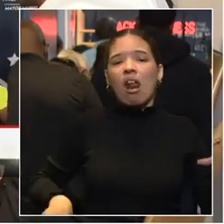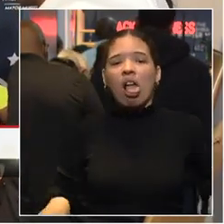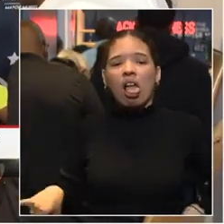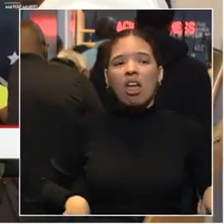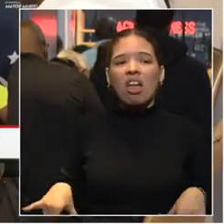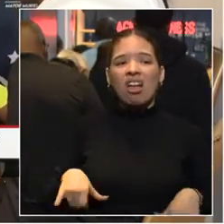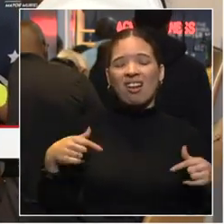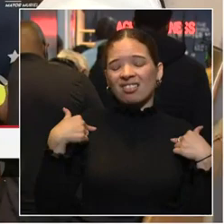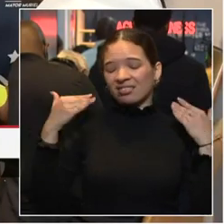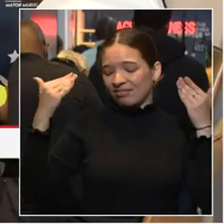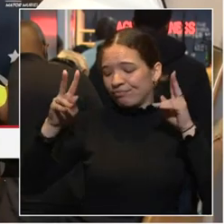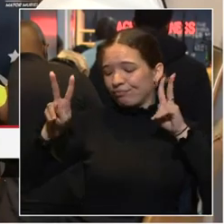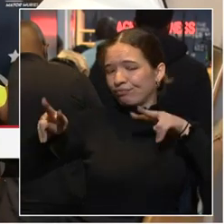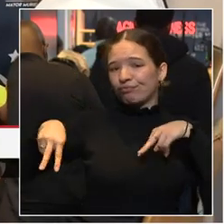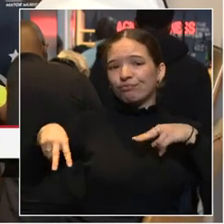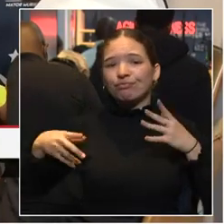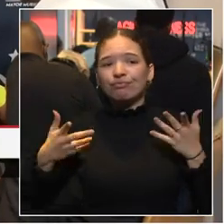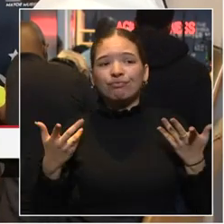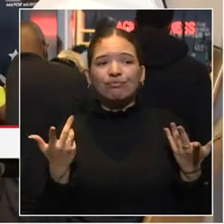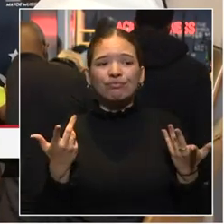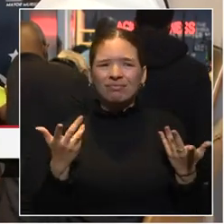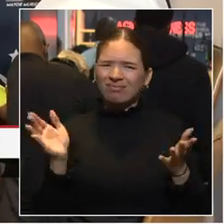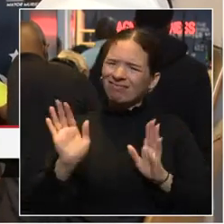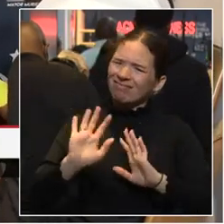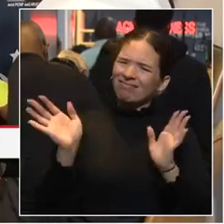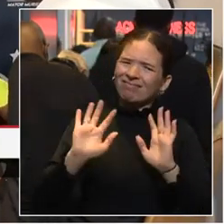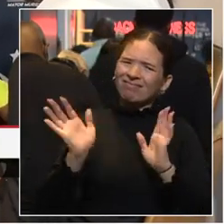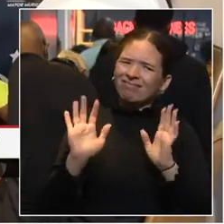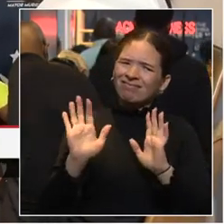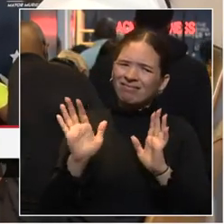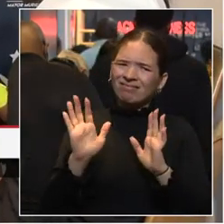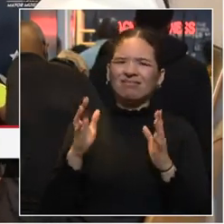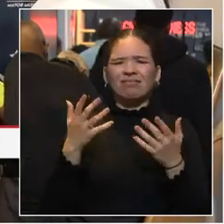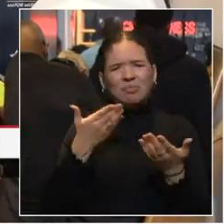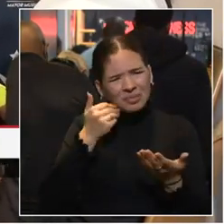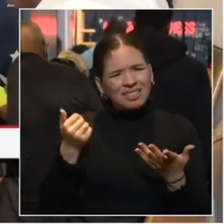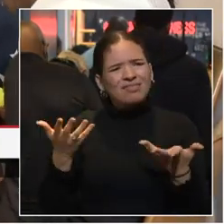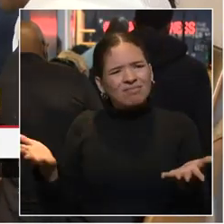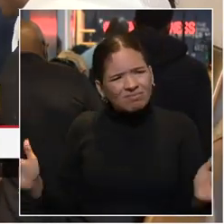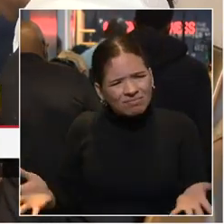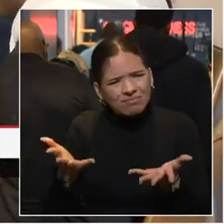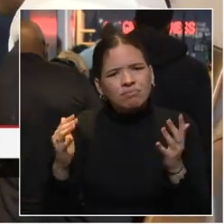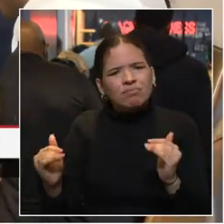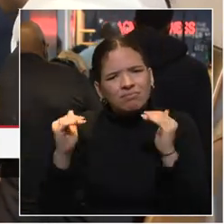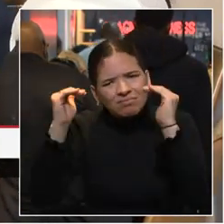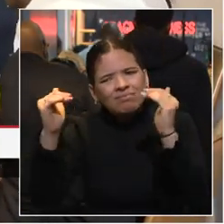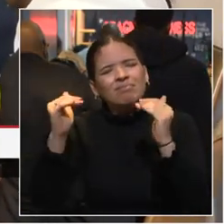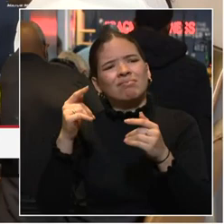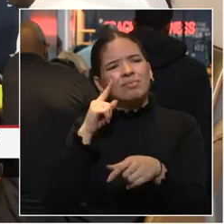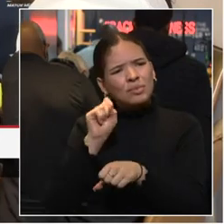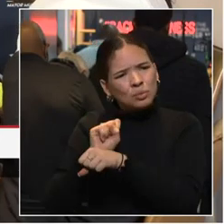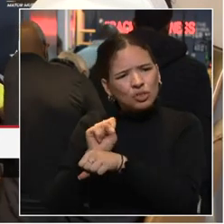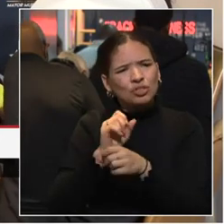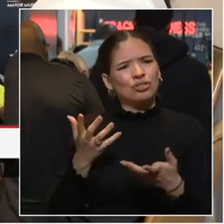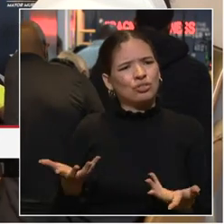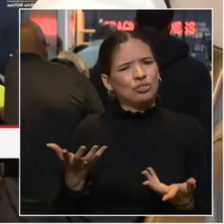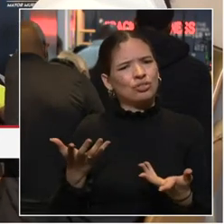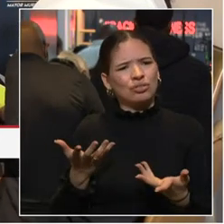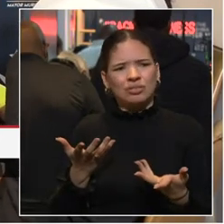he says, the best way to get promoted around here is to do your job. And so I think